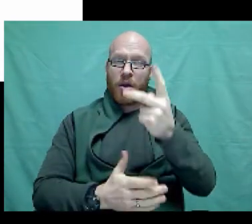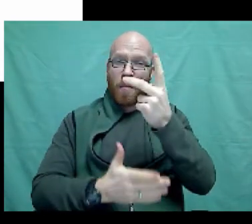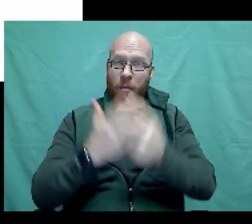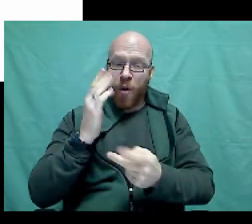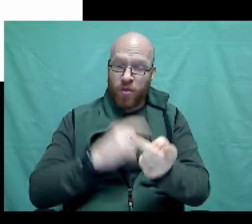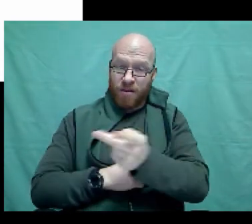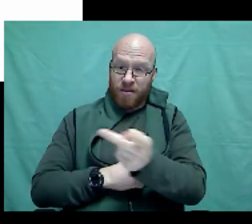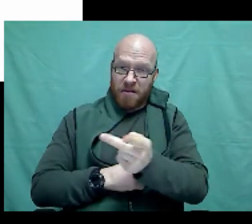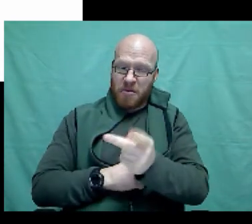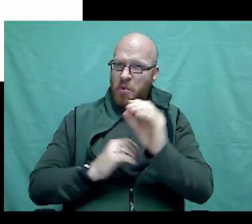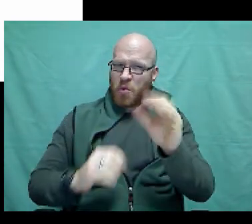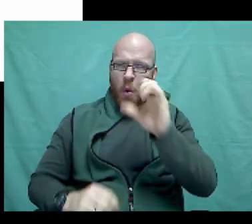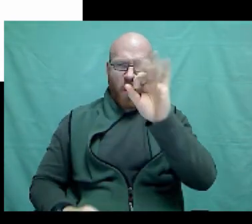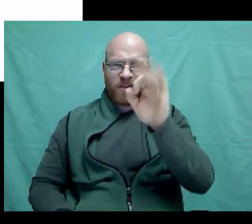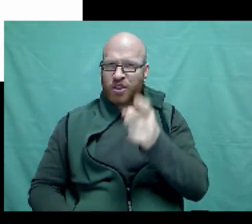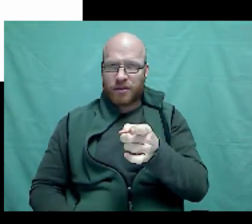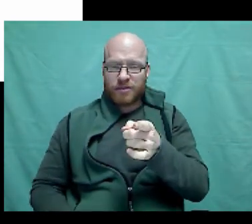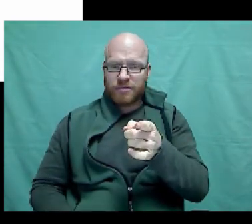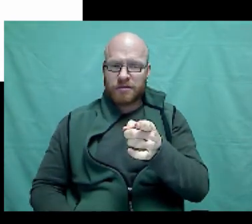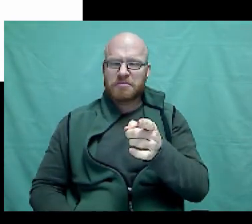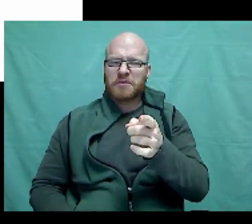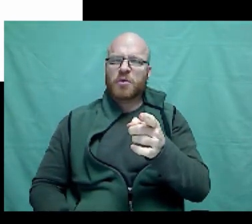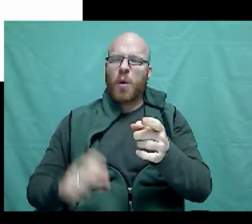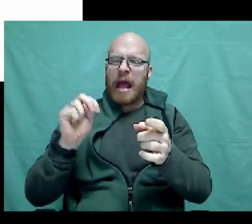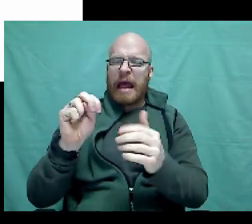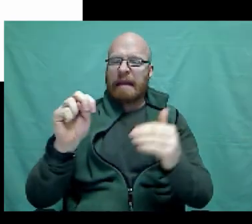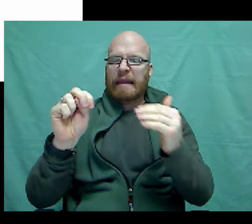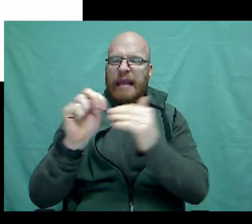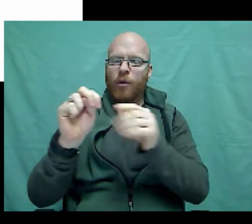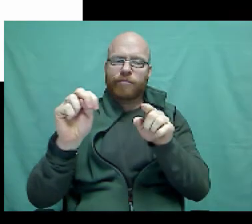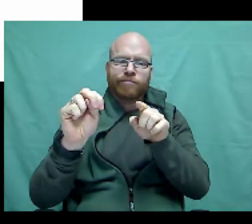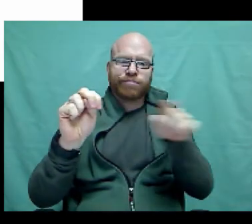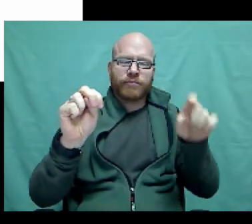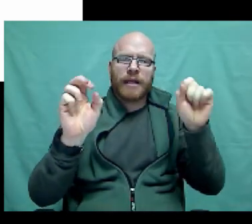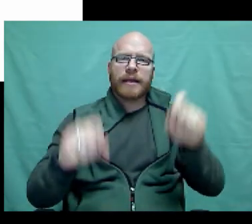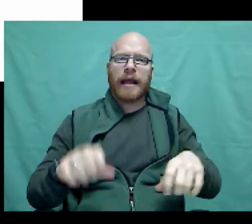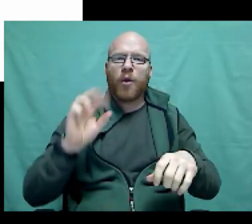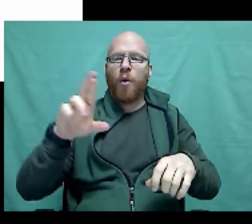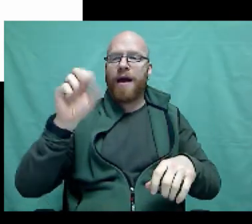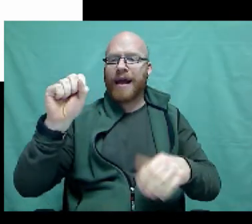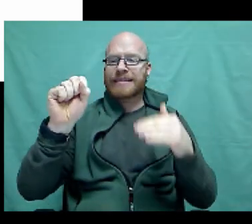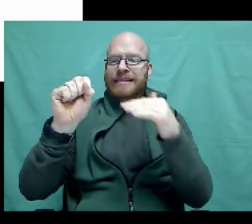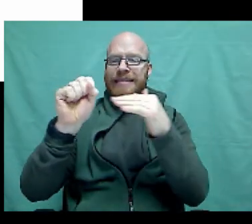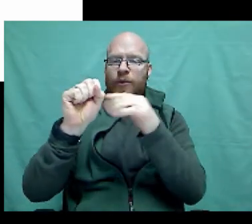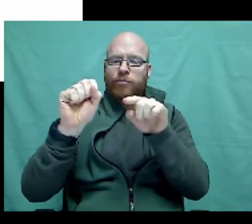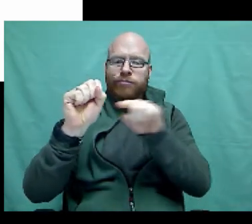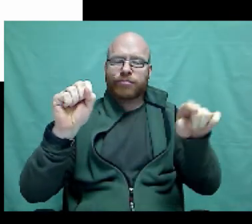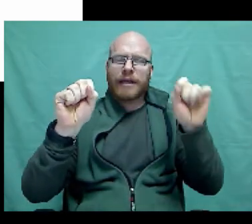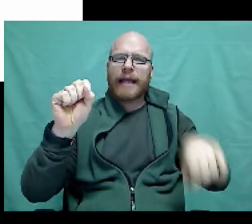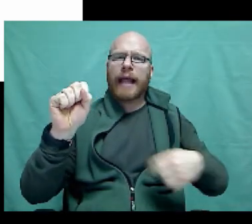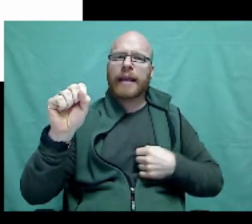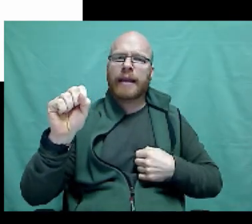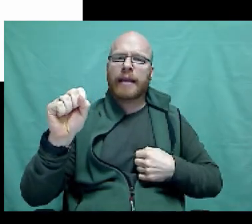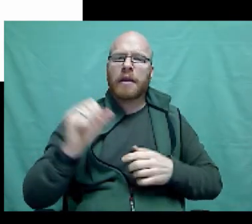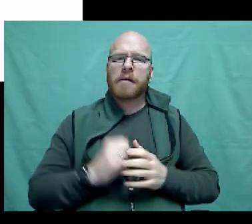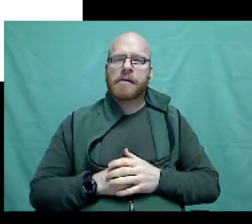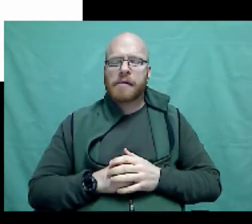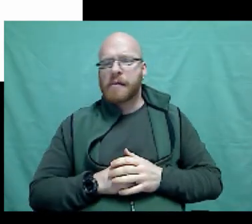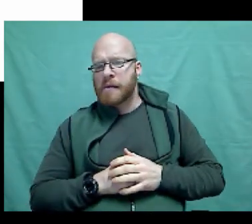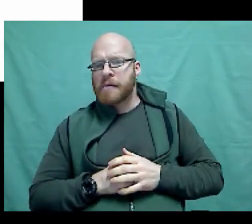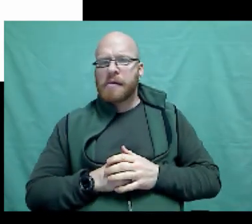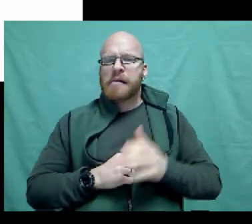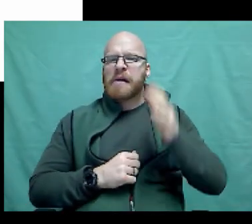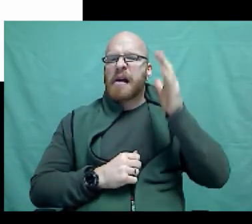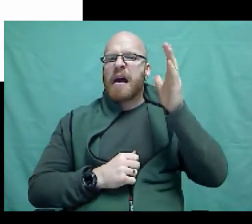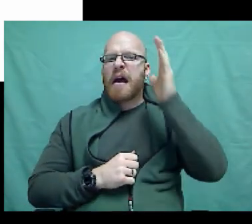method. You can see here the s variable and the n variable, s plus n, neither one of them have coefficients, so it would